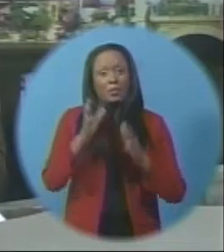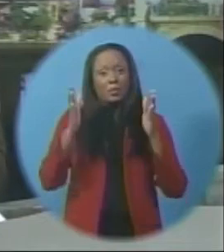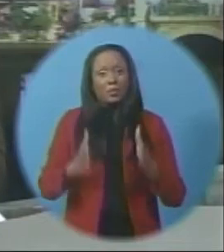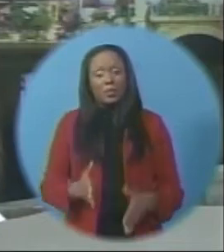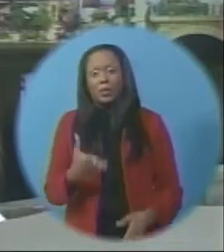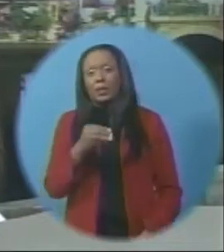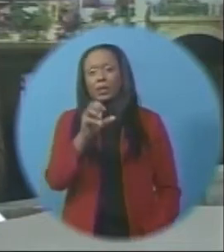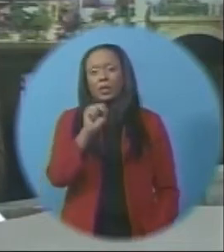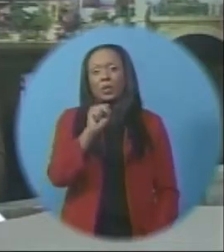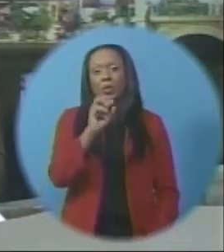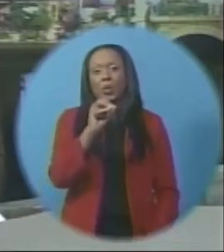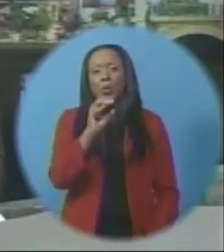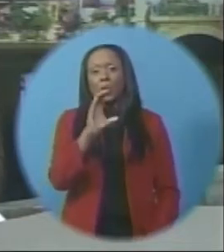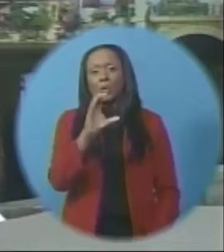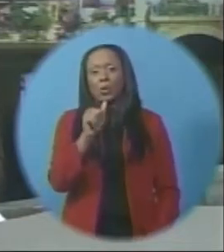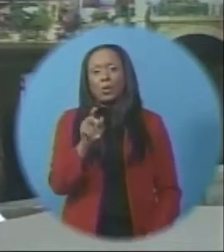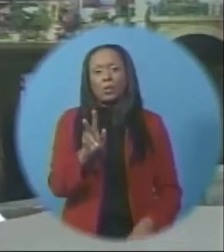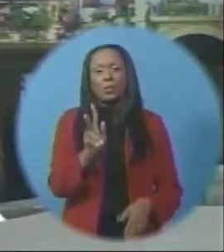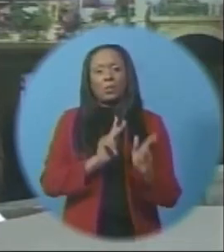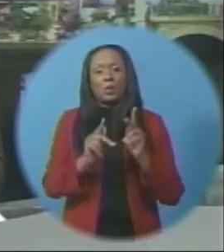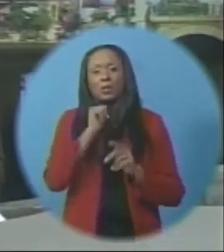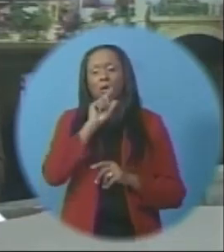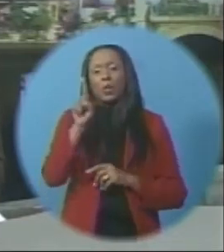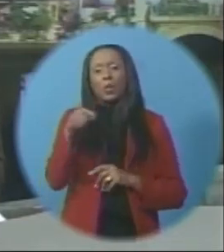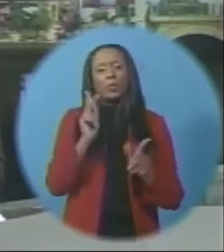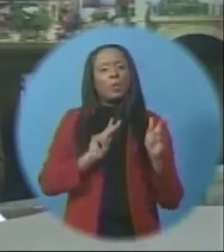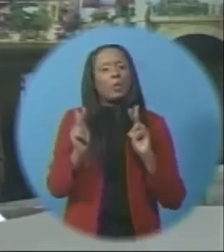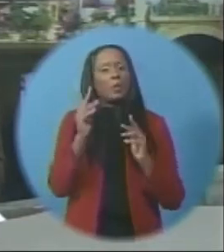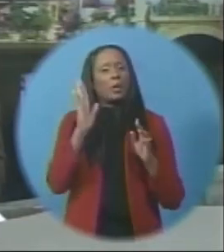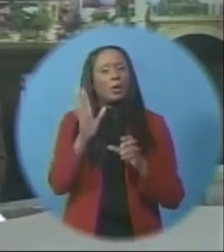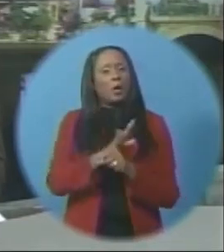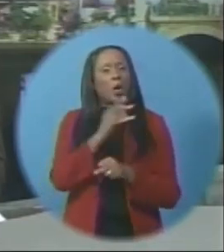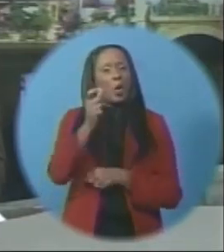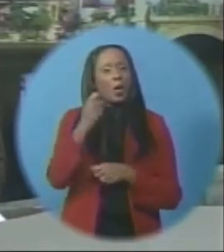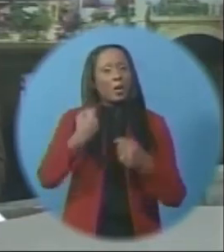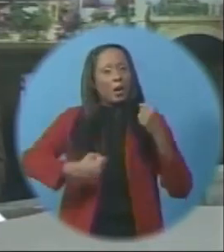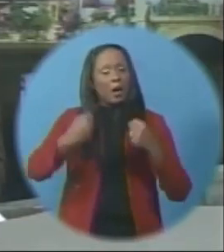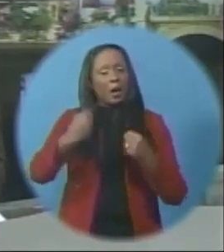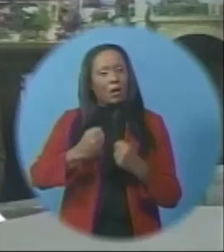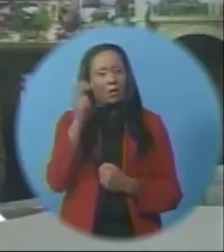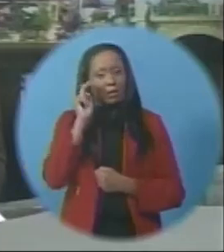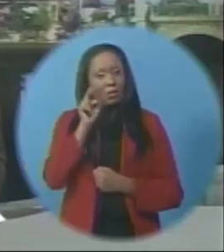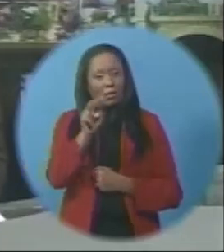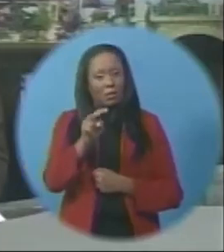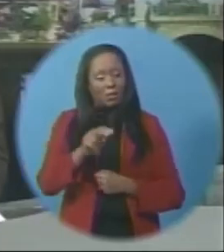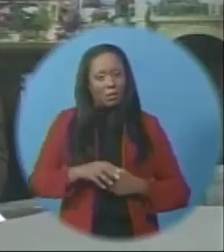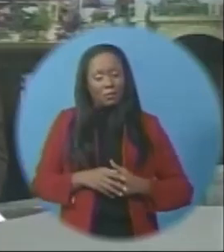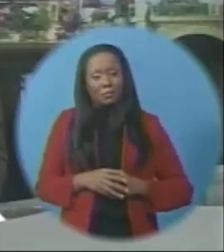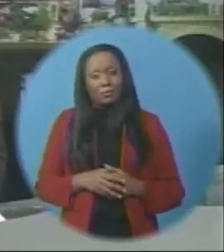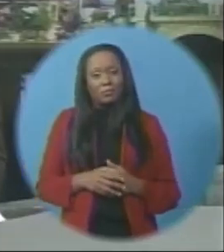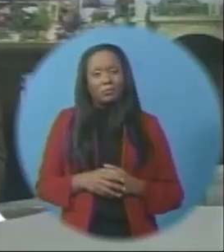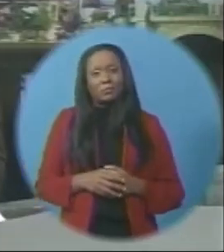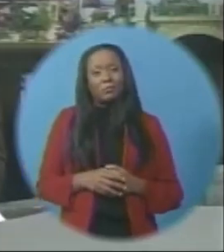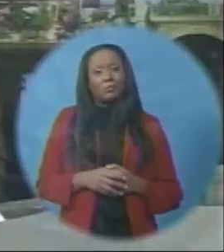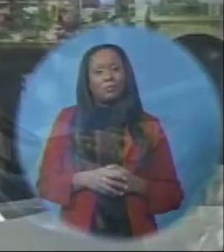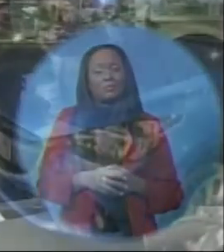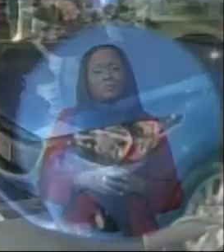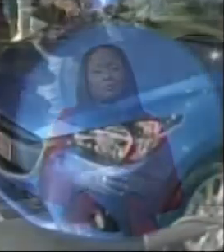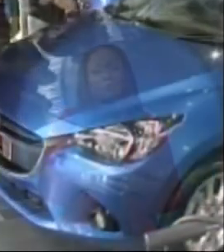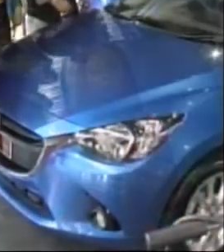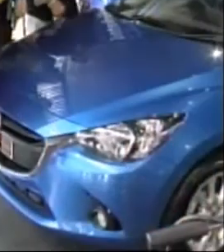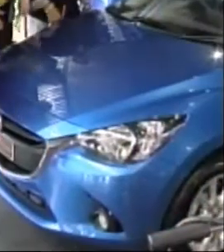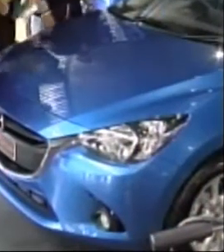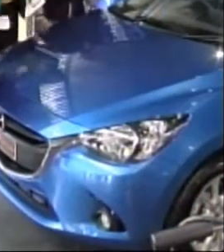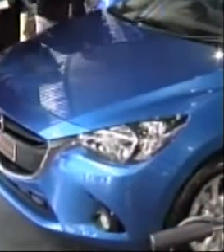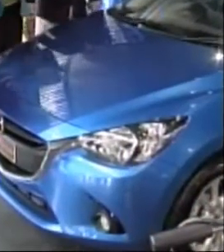Calypsonians and soca artists won't be the only ones driving away in style for Crop Over 2017. That's because the National